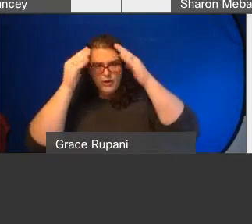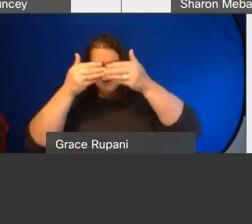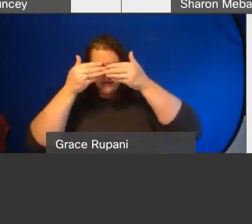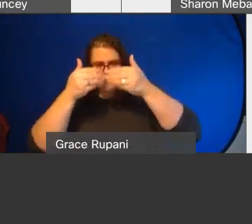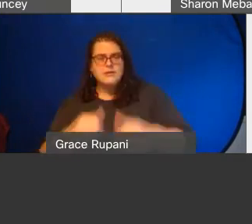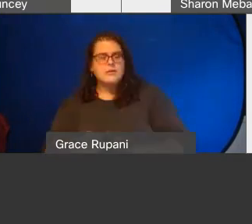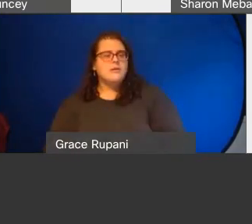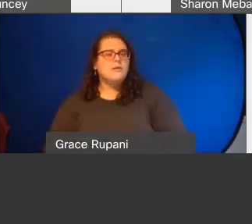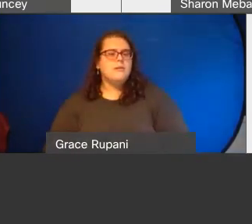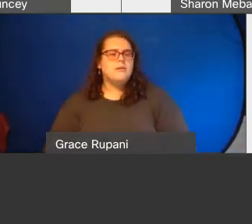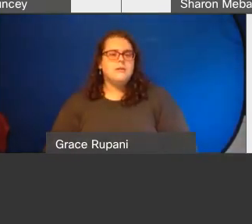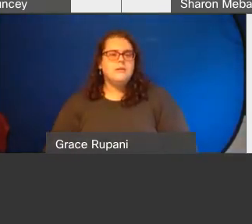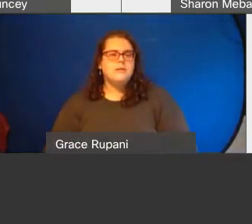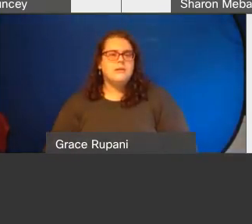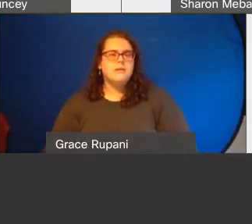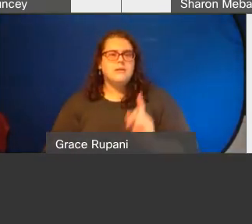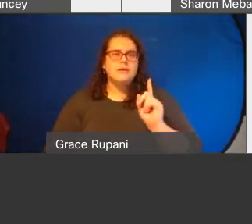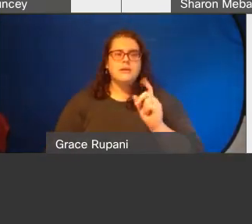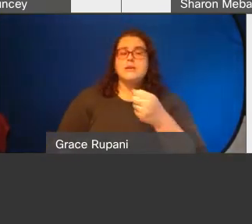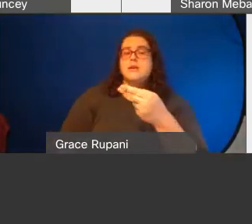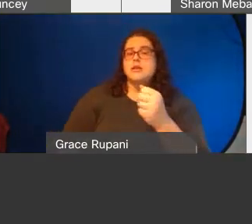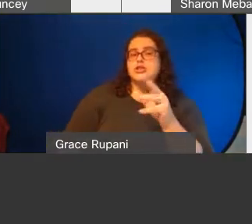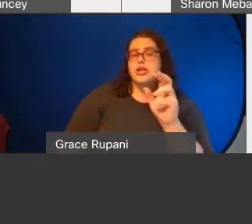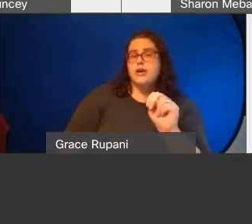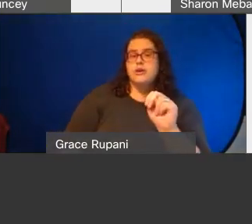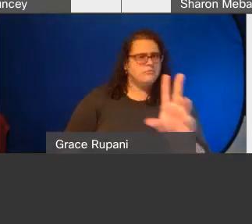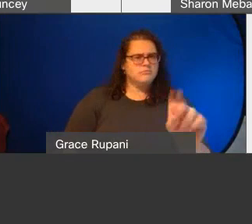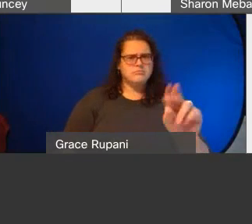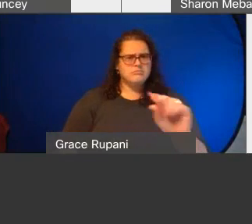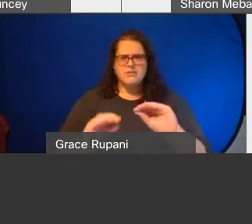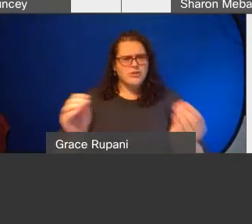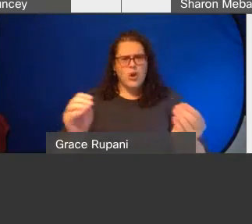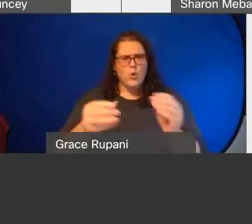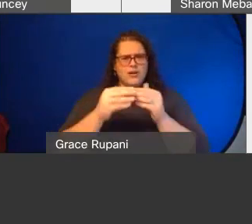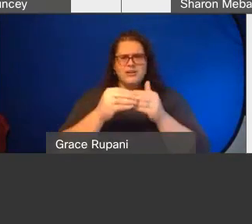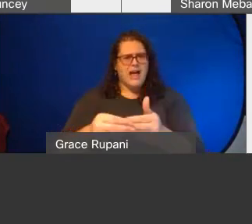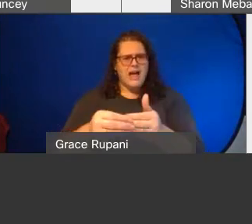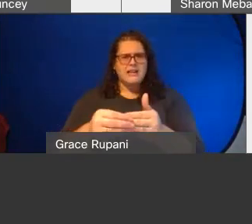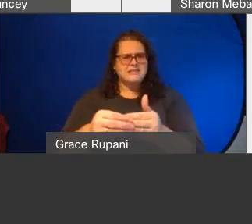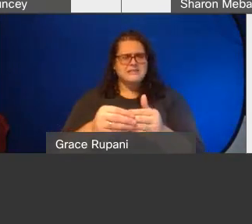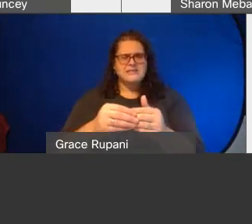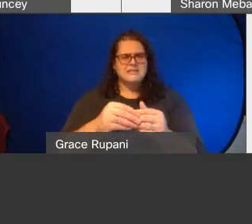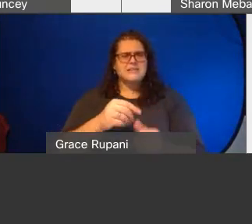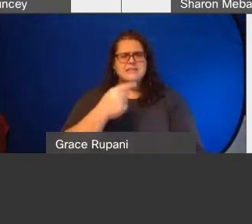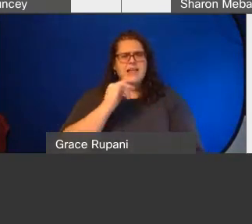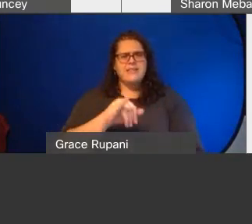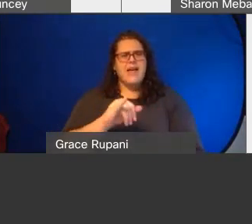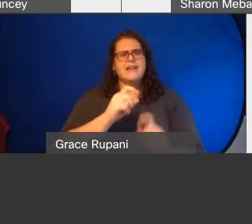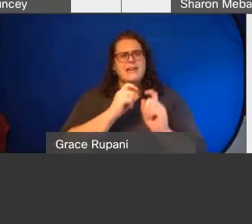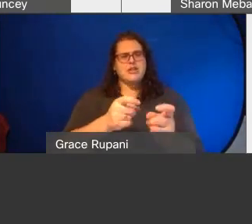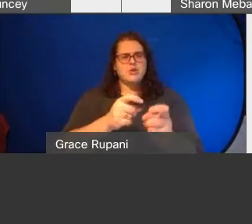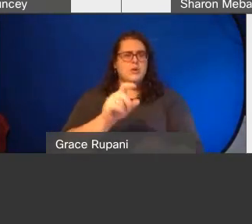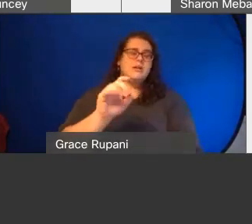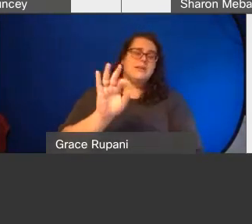no, there was new guidance, as Dr. Lewis said, issued on September the 15th that made it clear as